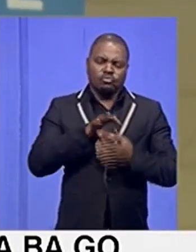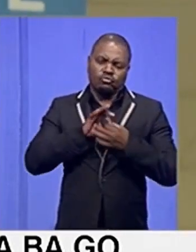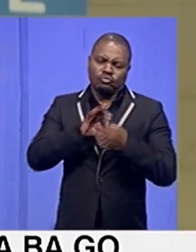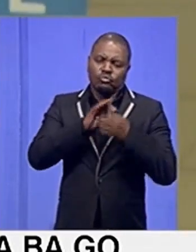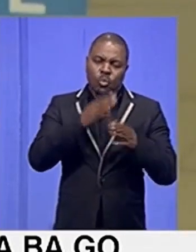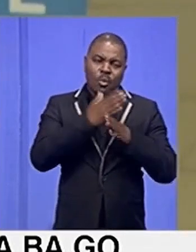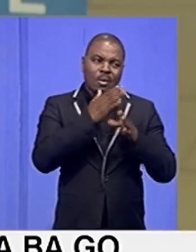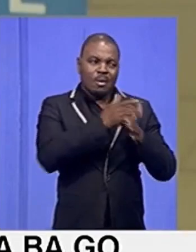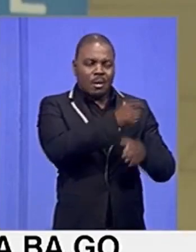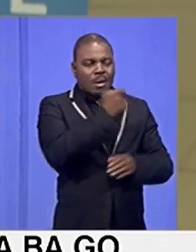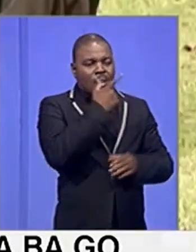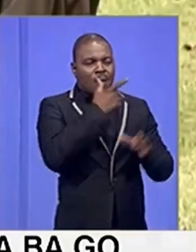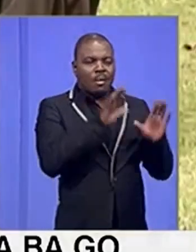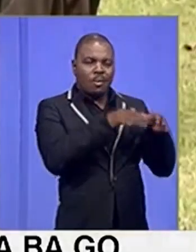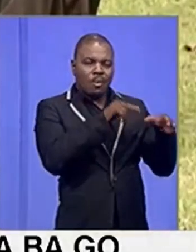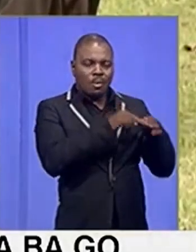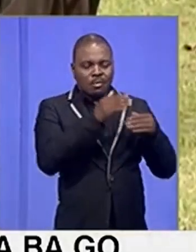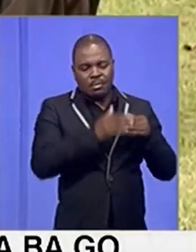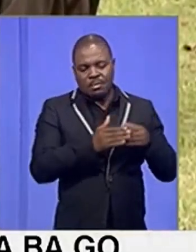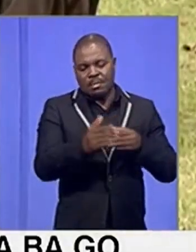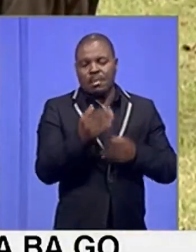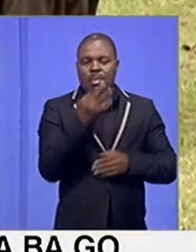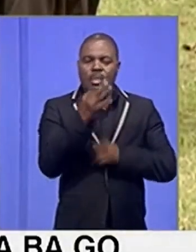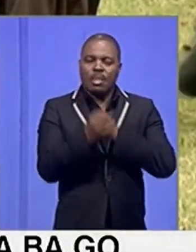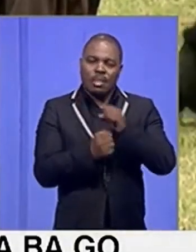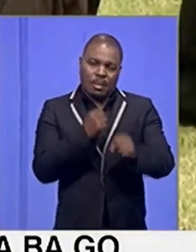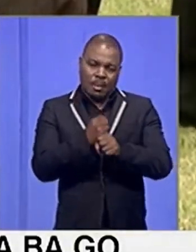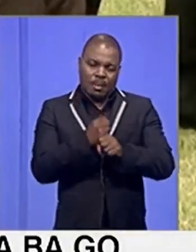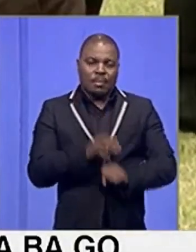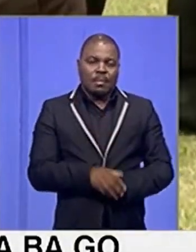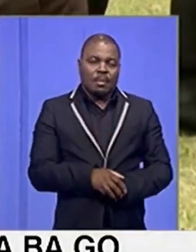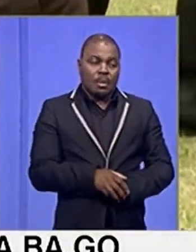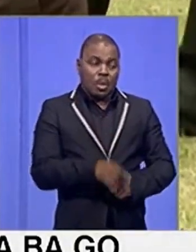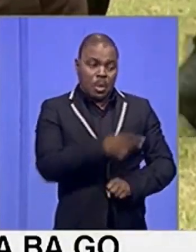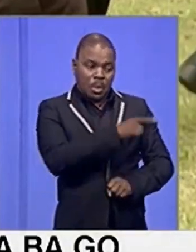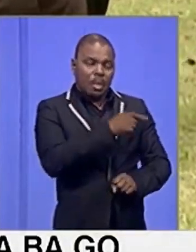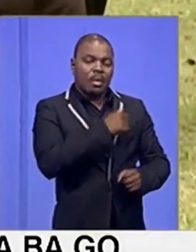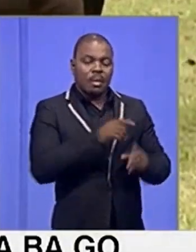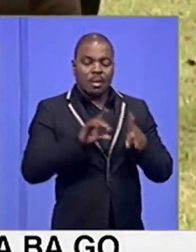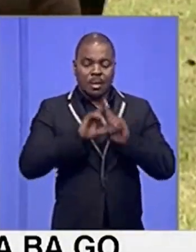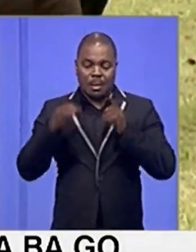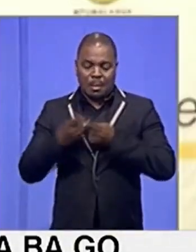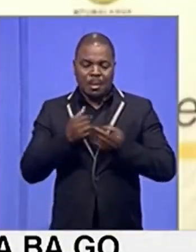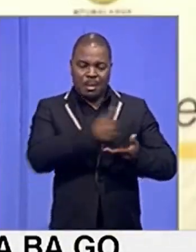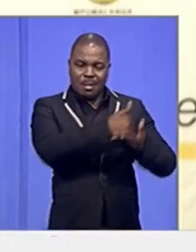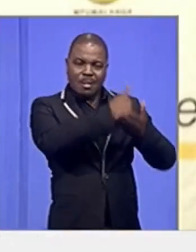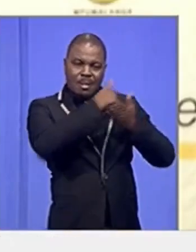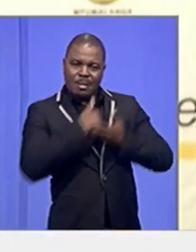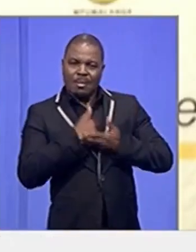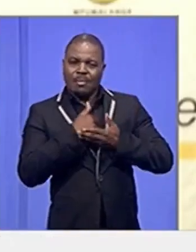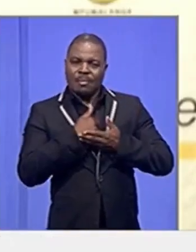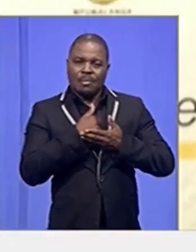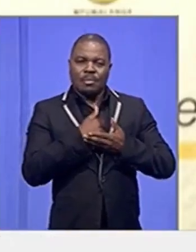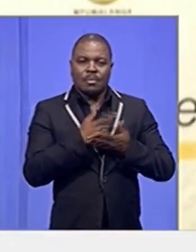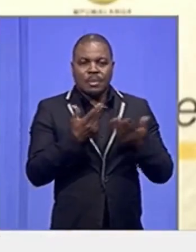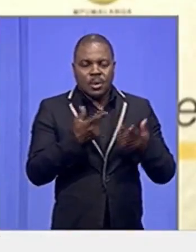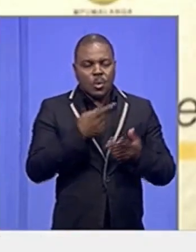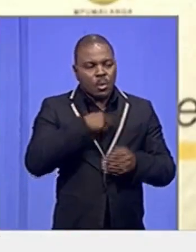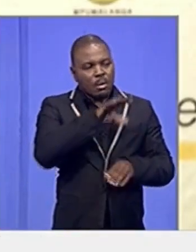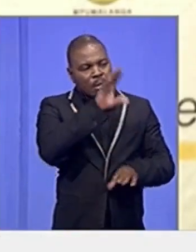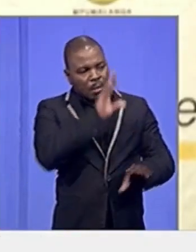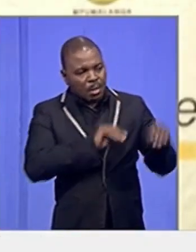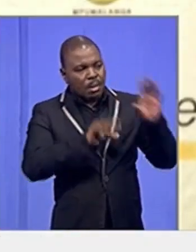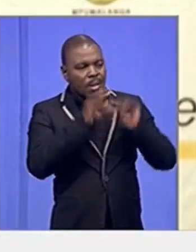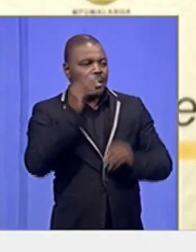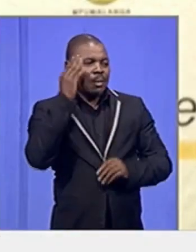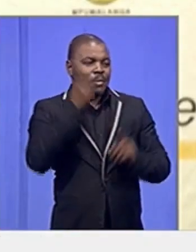le Operation Smile mengwageng ye meraro ye tlago. They assist us as a department to be able to gain experience